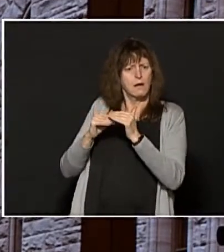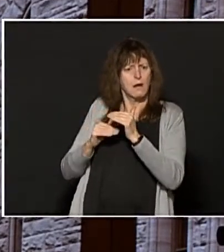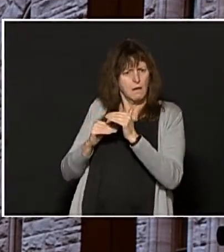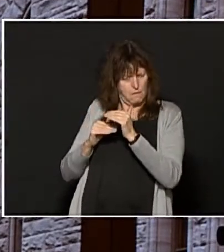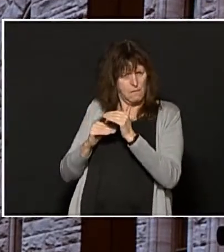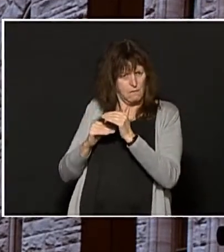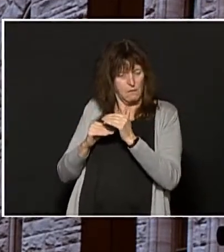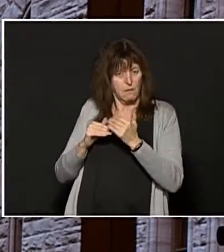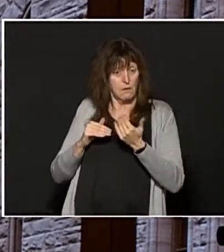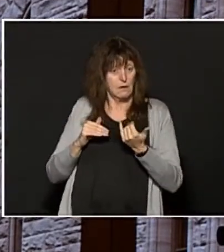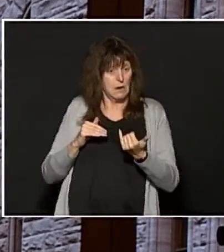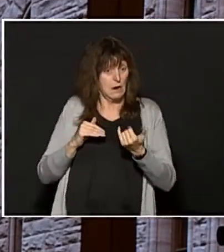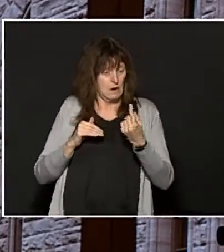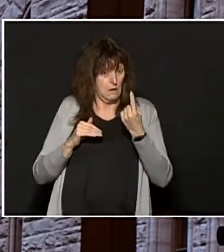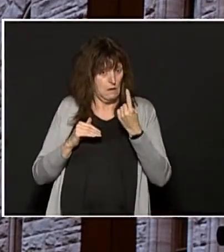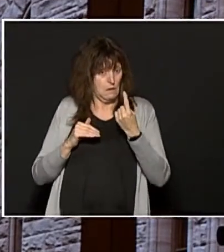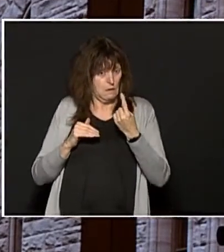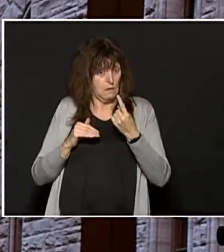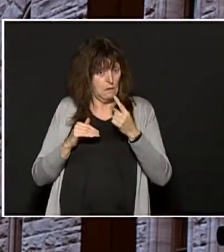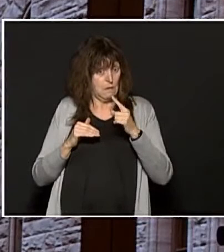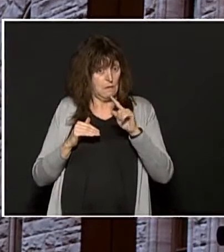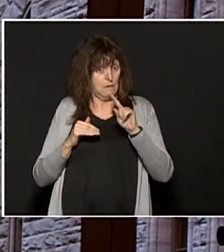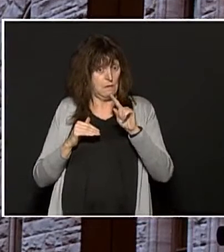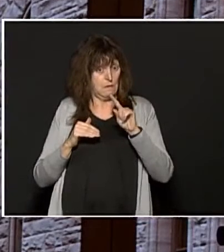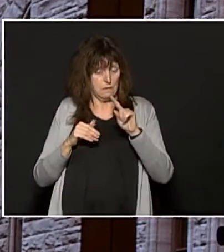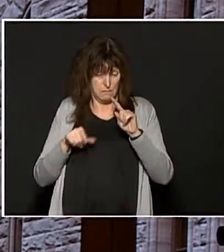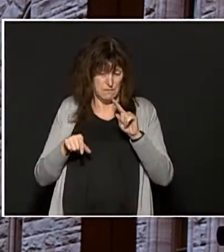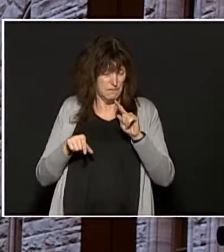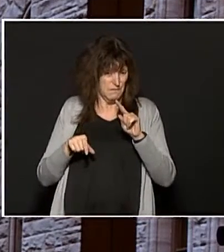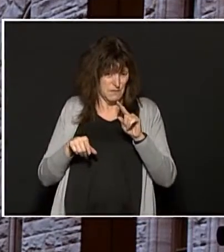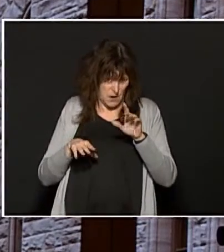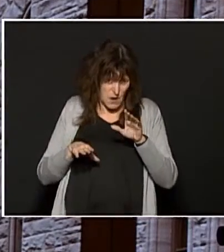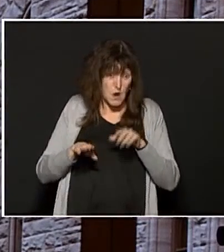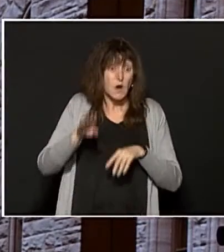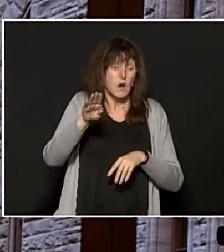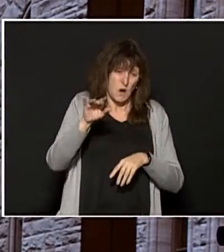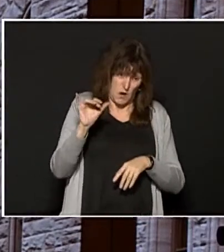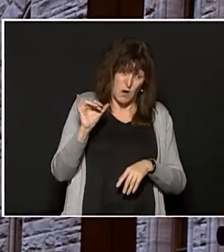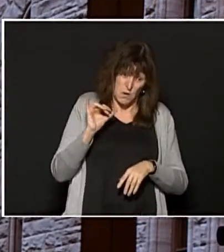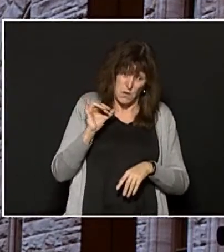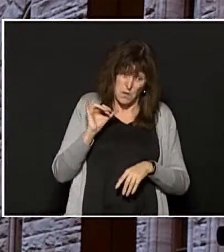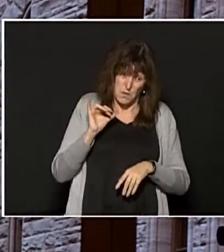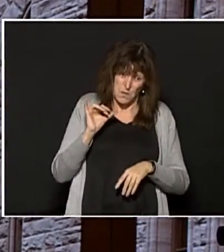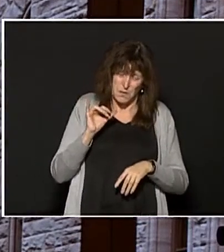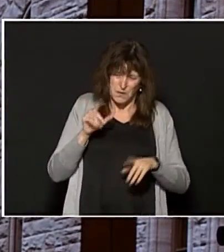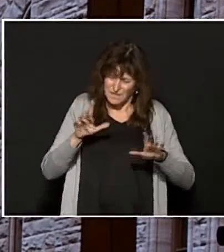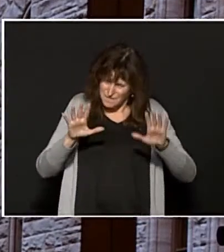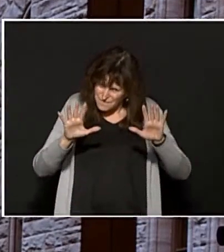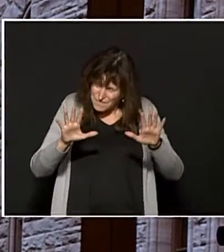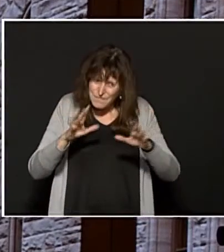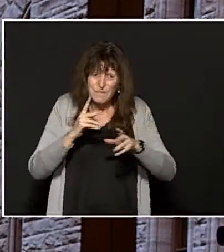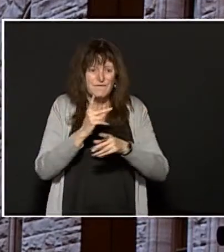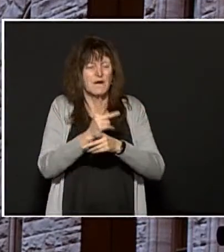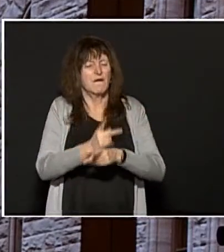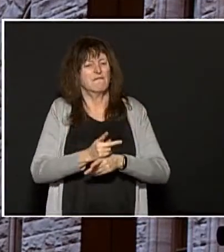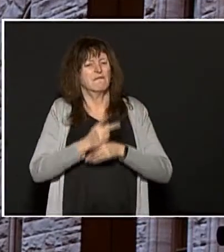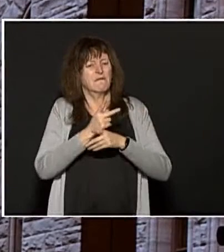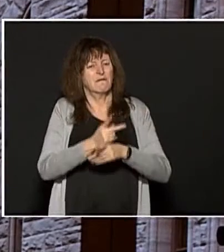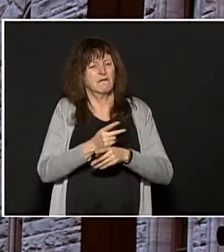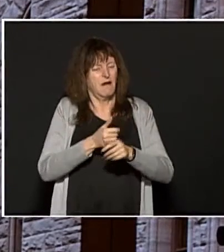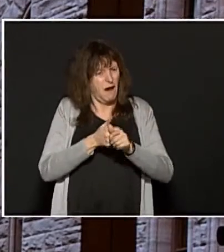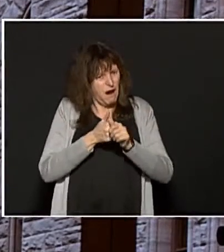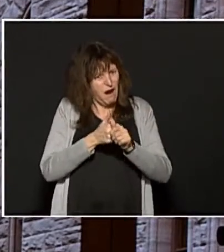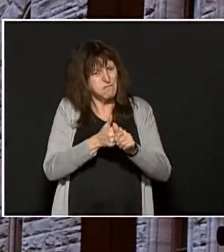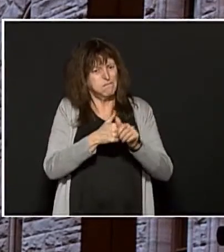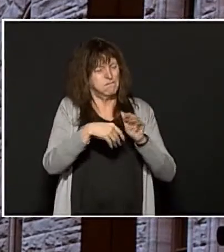go back up again. So we really have to buckle down and be very careful with our precautions in the next number of days